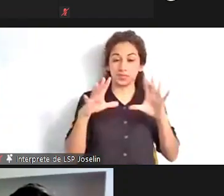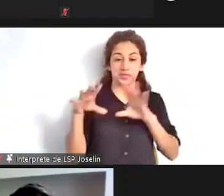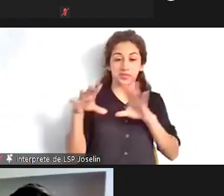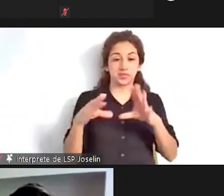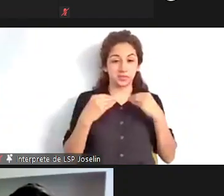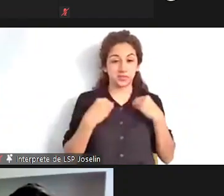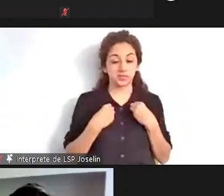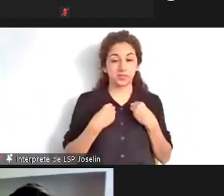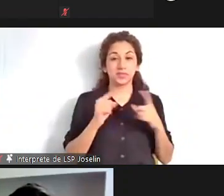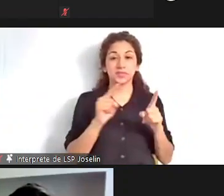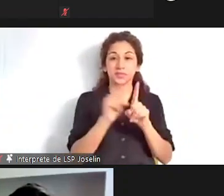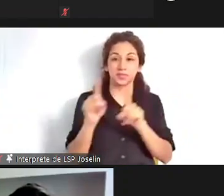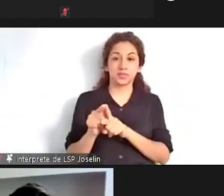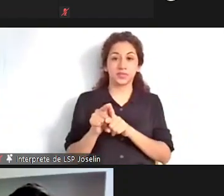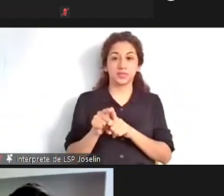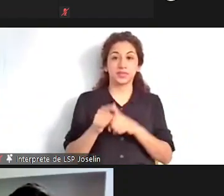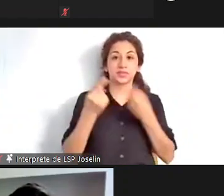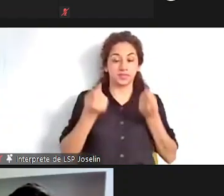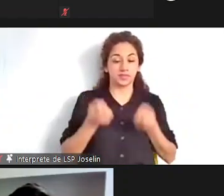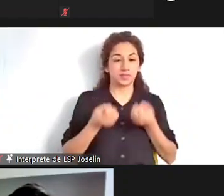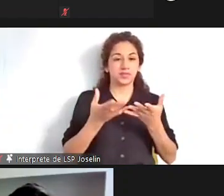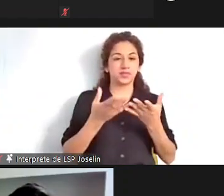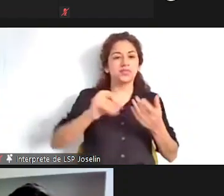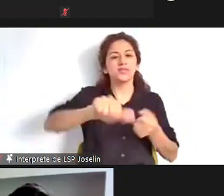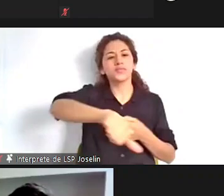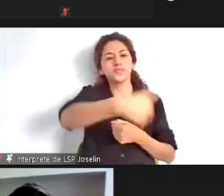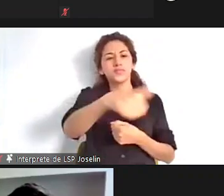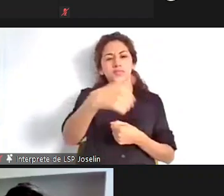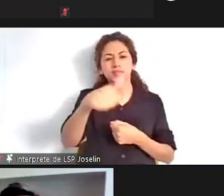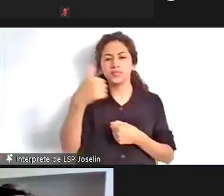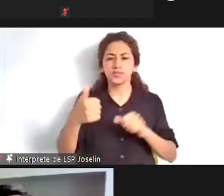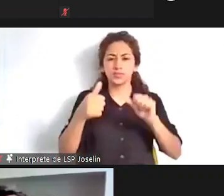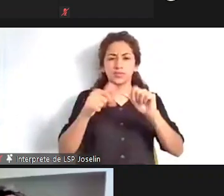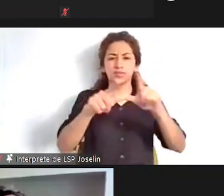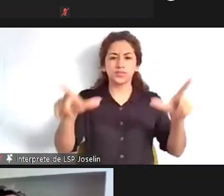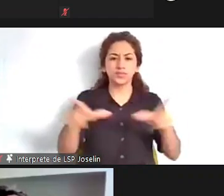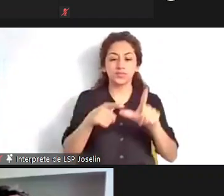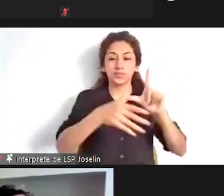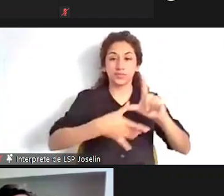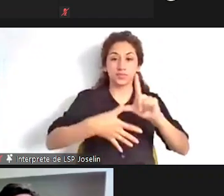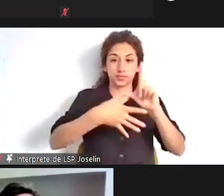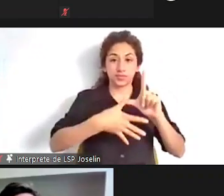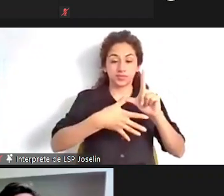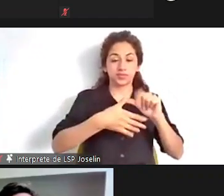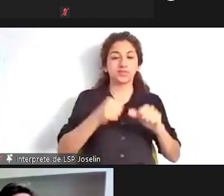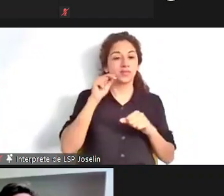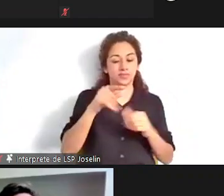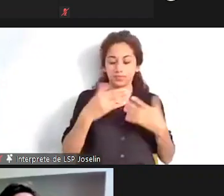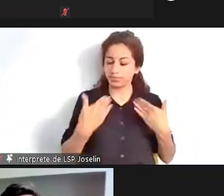also been commended and that also happens in different scenarios in latin america and it needs to